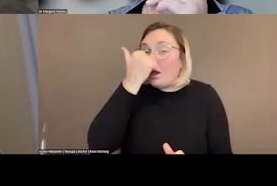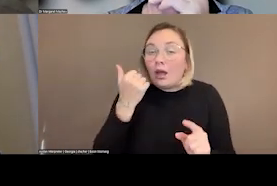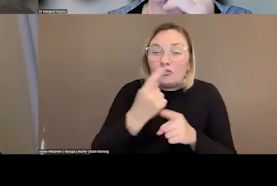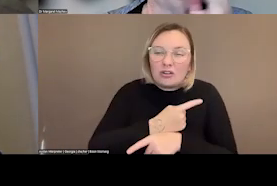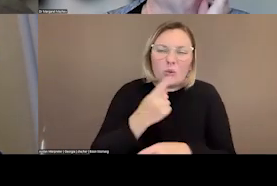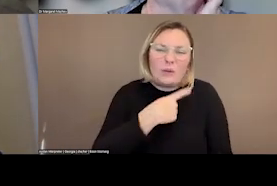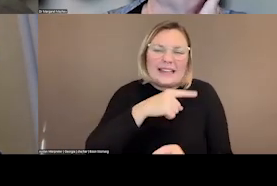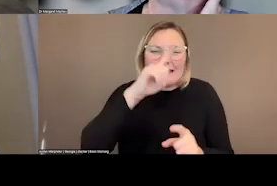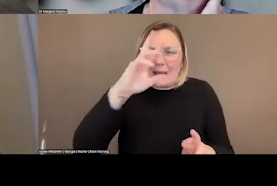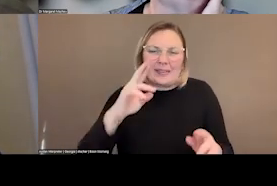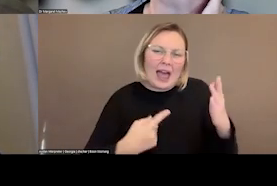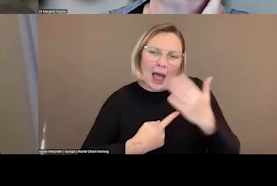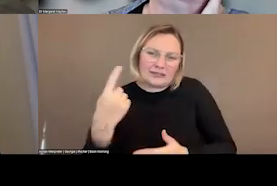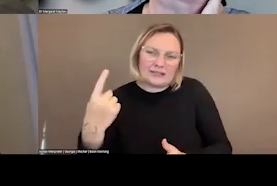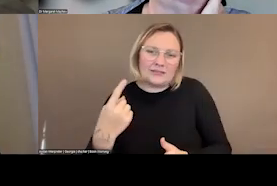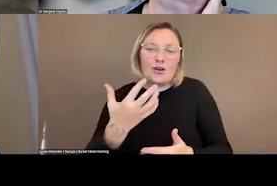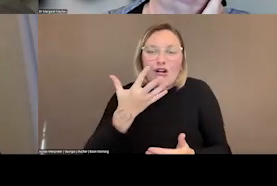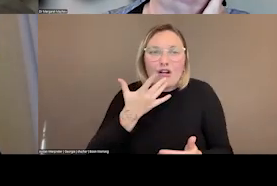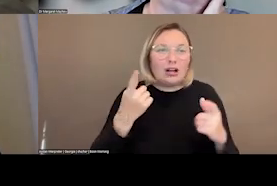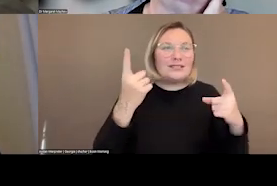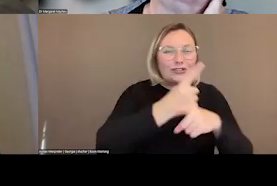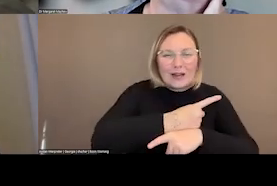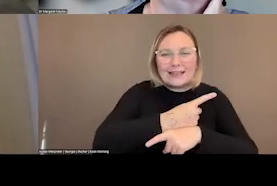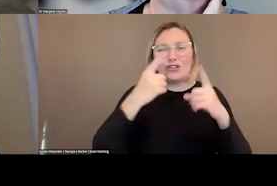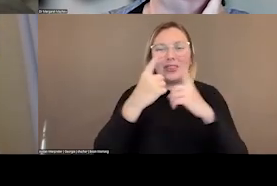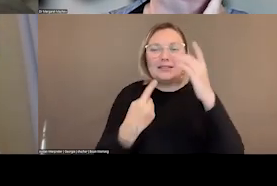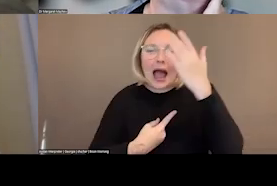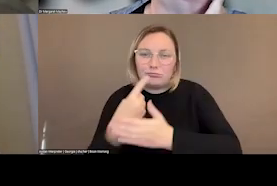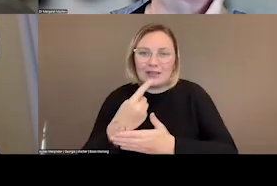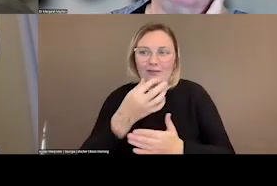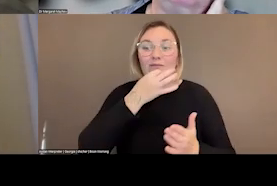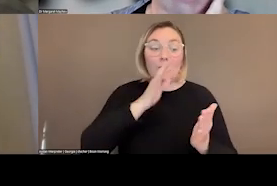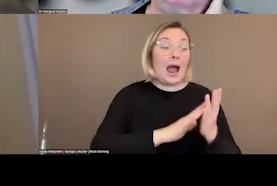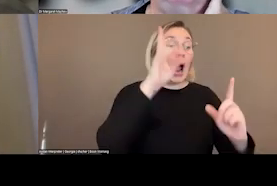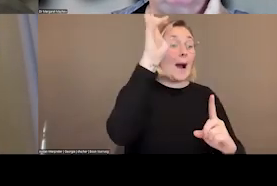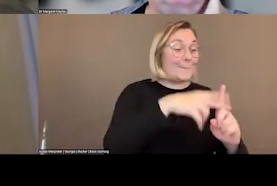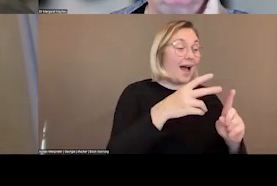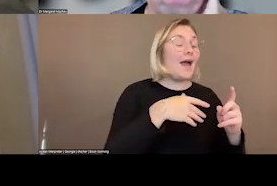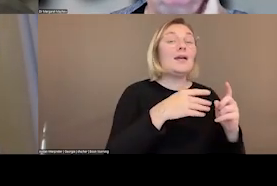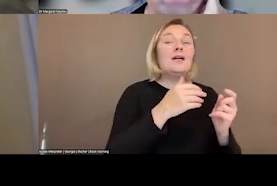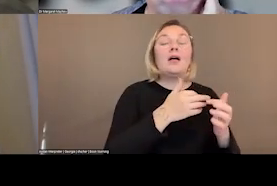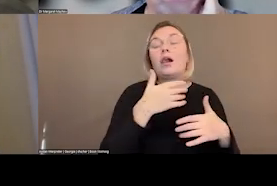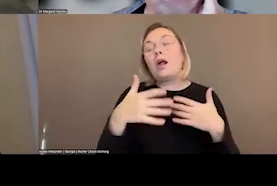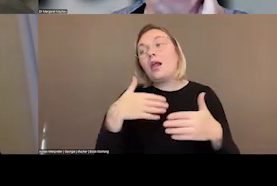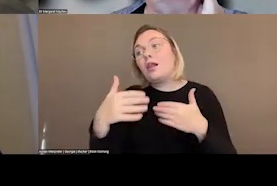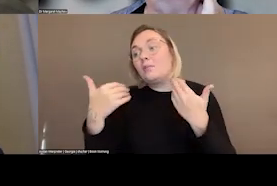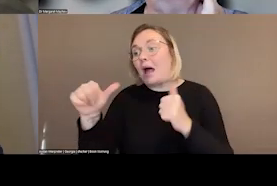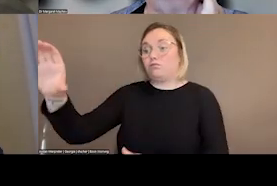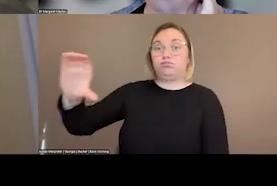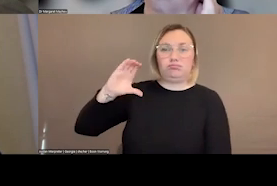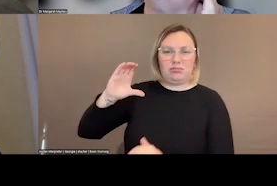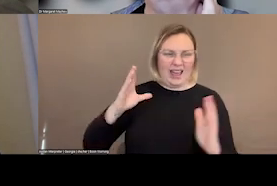well things, costs do change. There are a few months between Mm, application to people actually getting the grant,